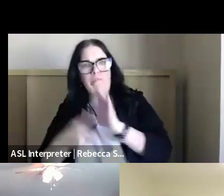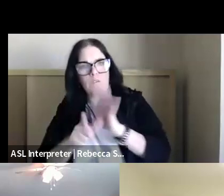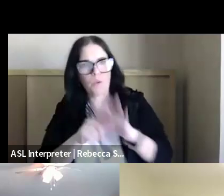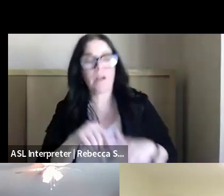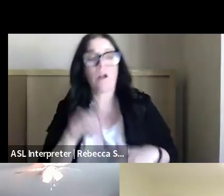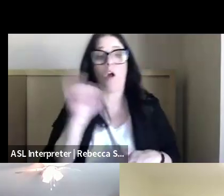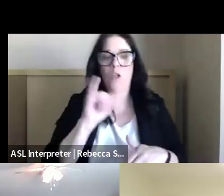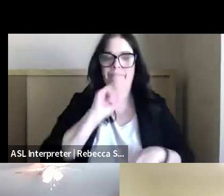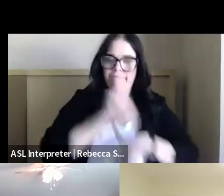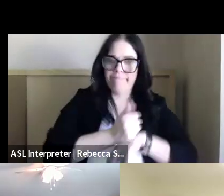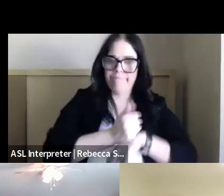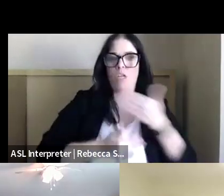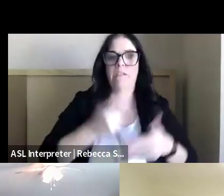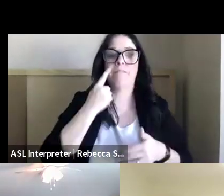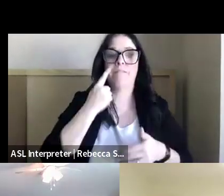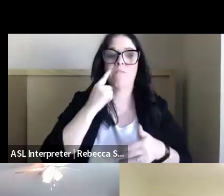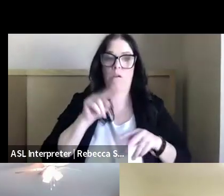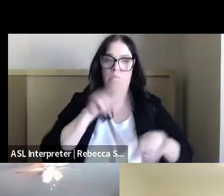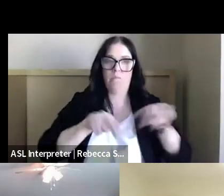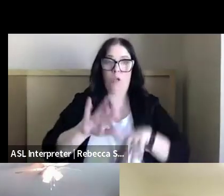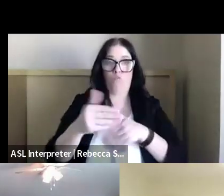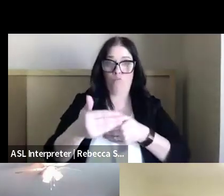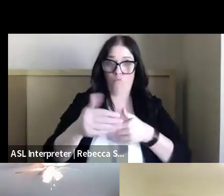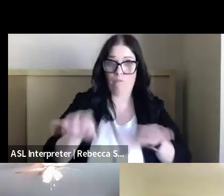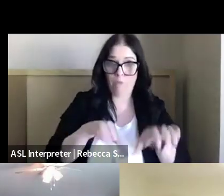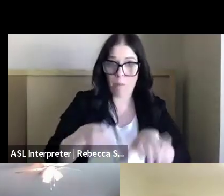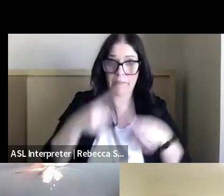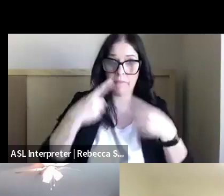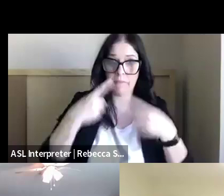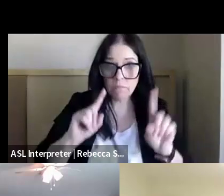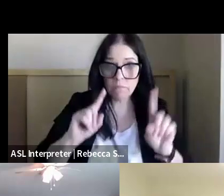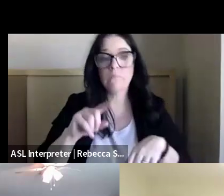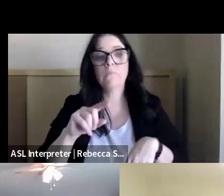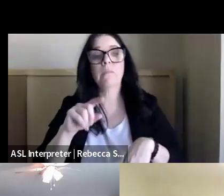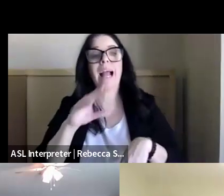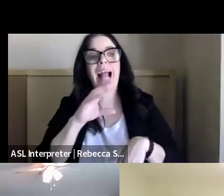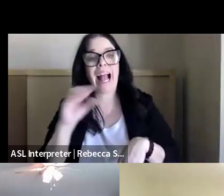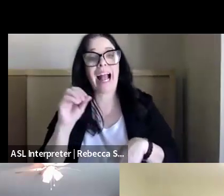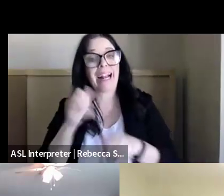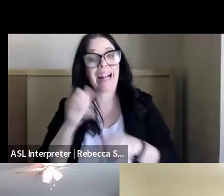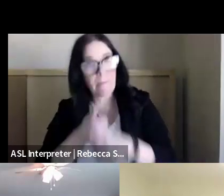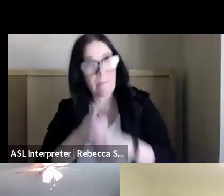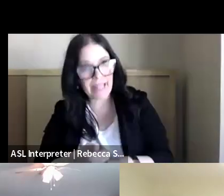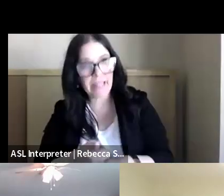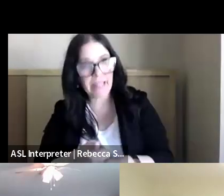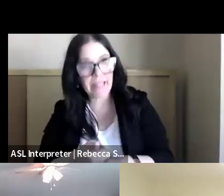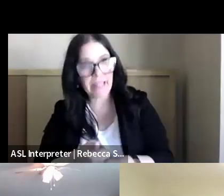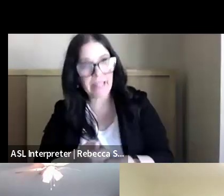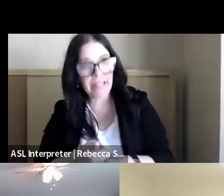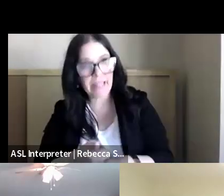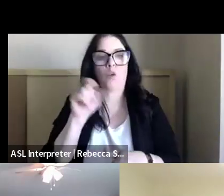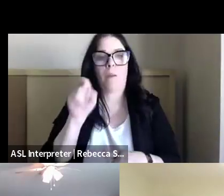grantees, and specify any difference for continuing funding versus new